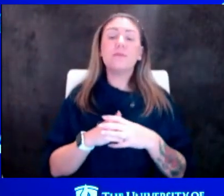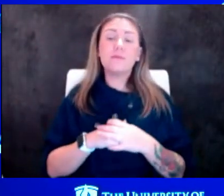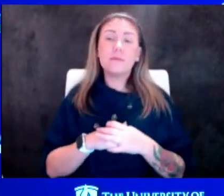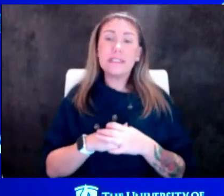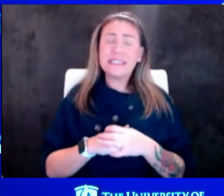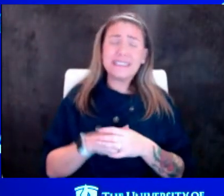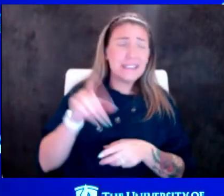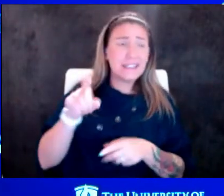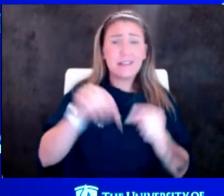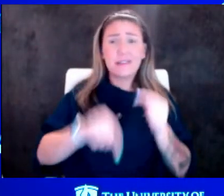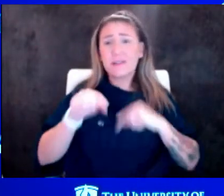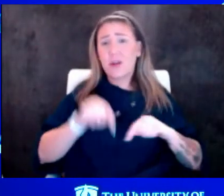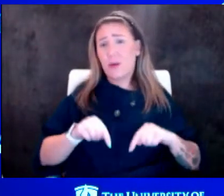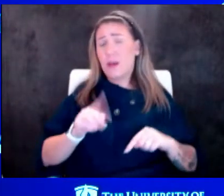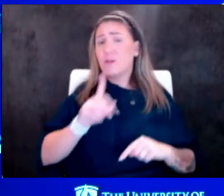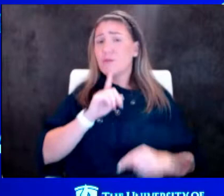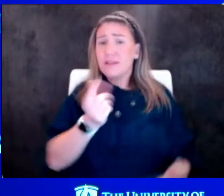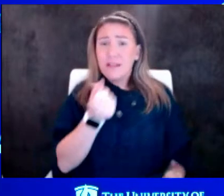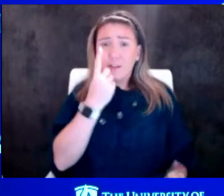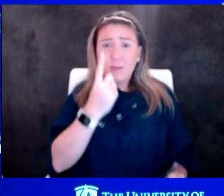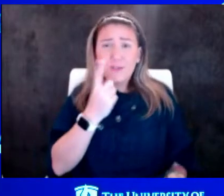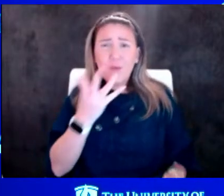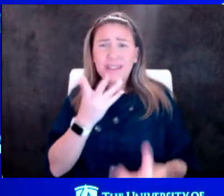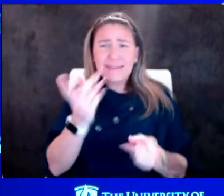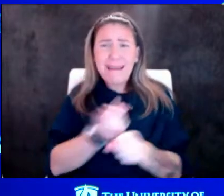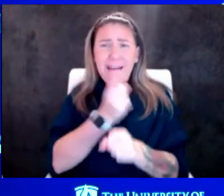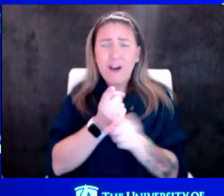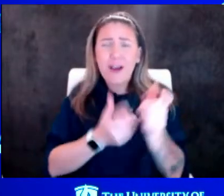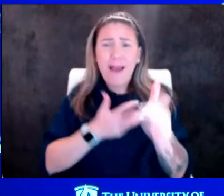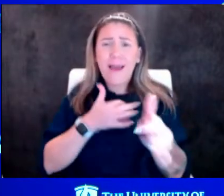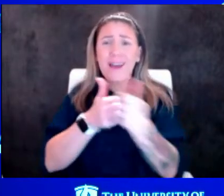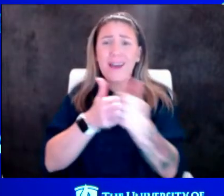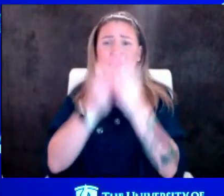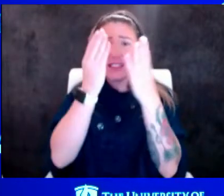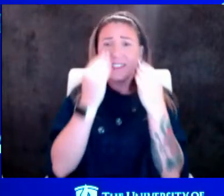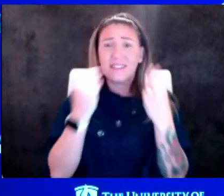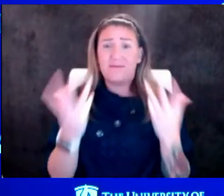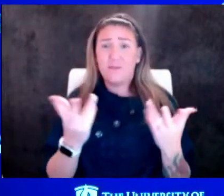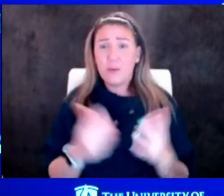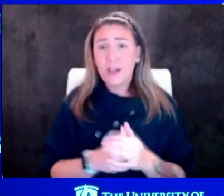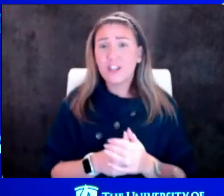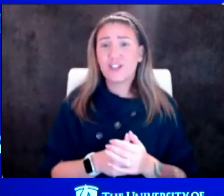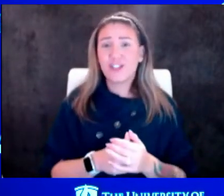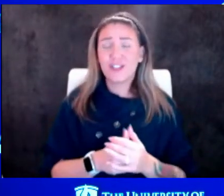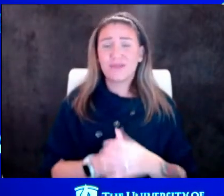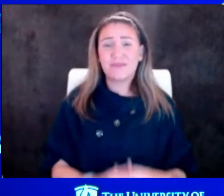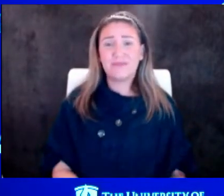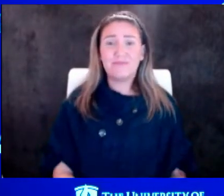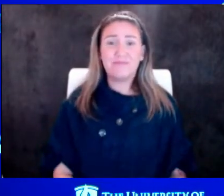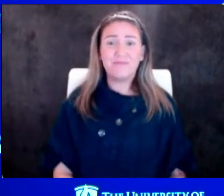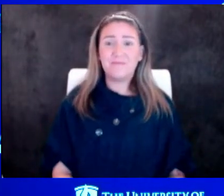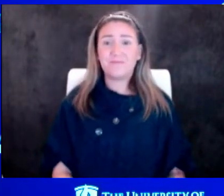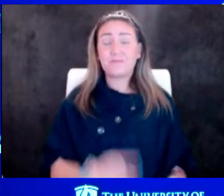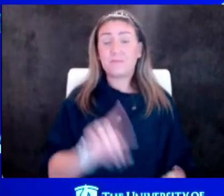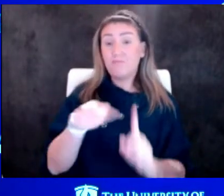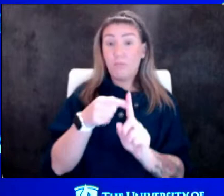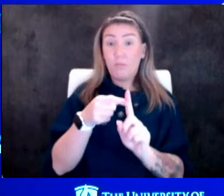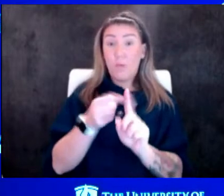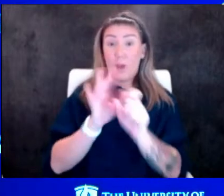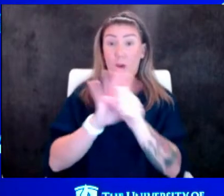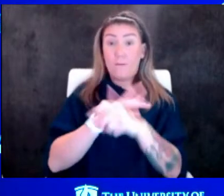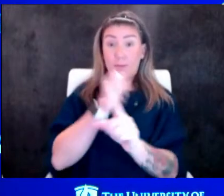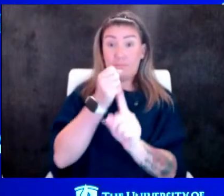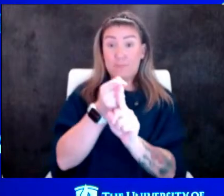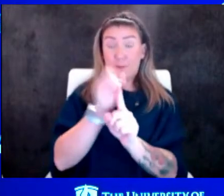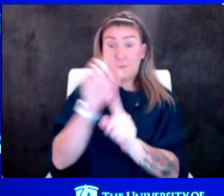to really understanding what is the accurate, most up-to-date information. Certainly when the pandemic first hit, we saw